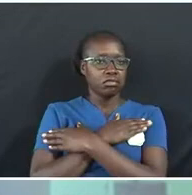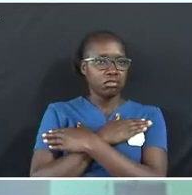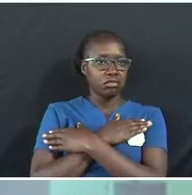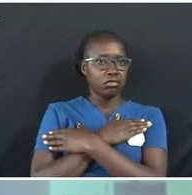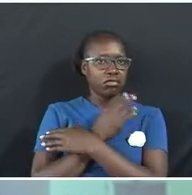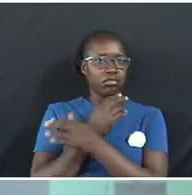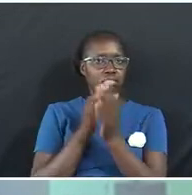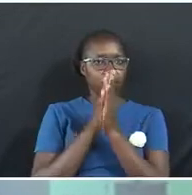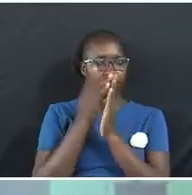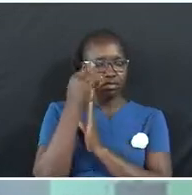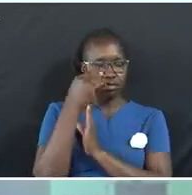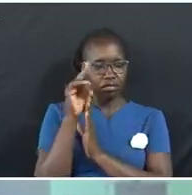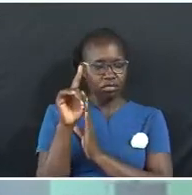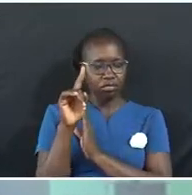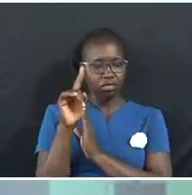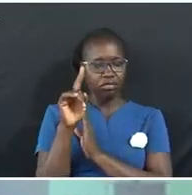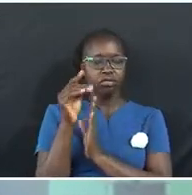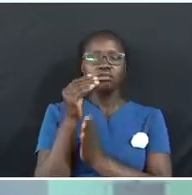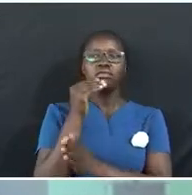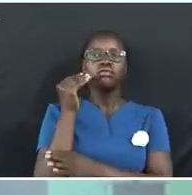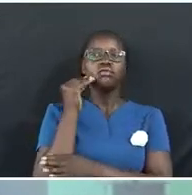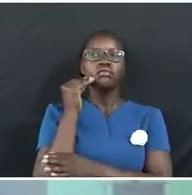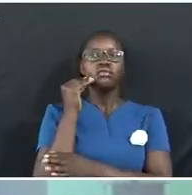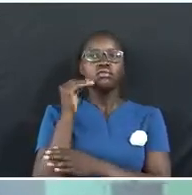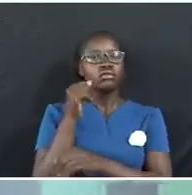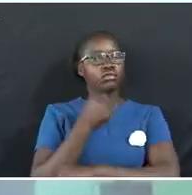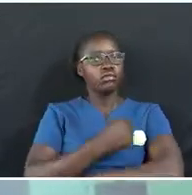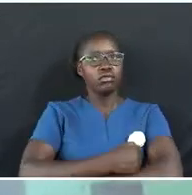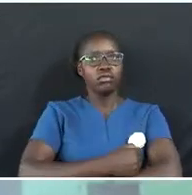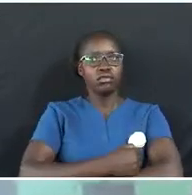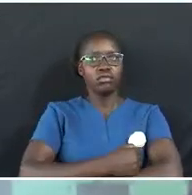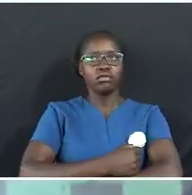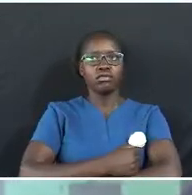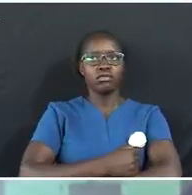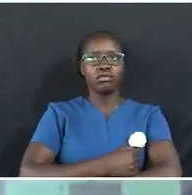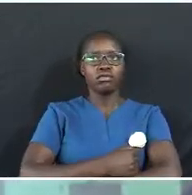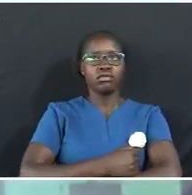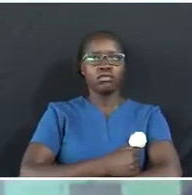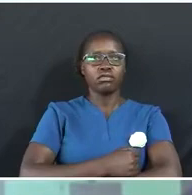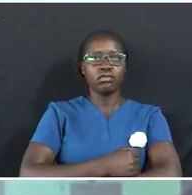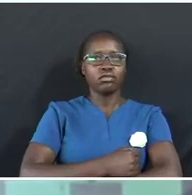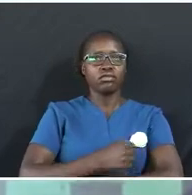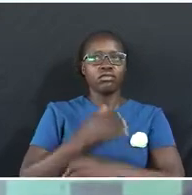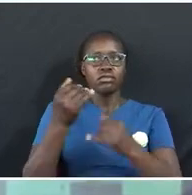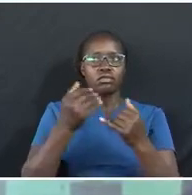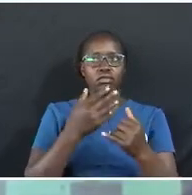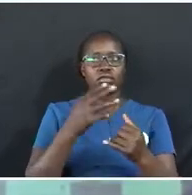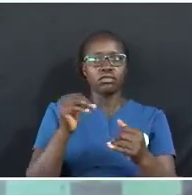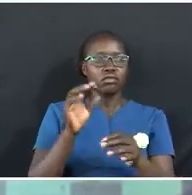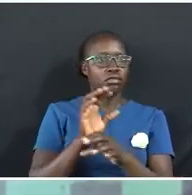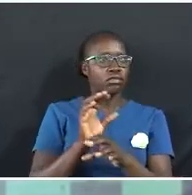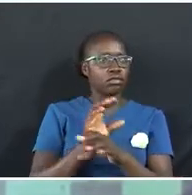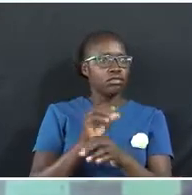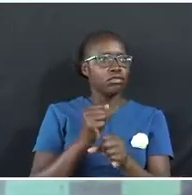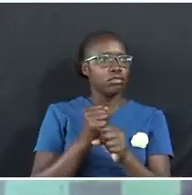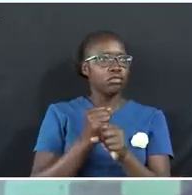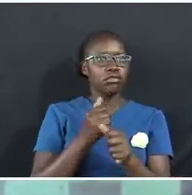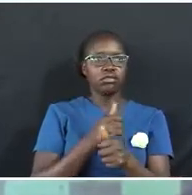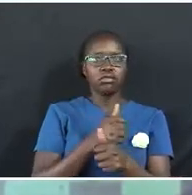they pray for in their home, in the school, in the neighborhood. Let them invite them to the church and they can do